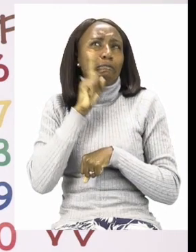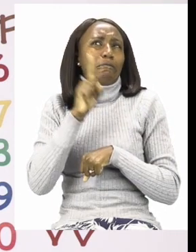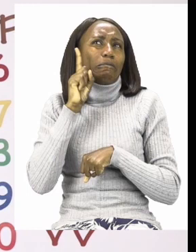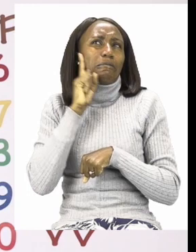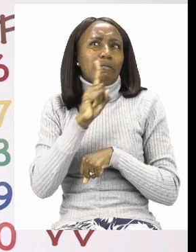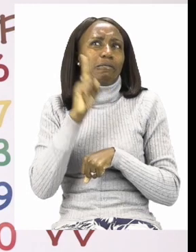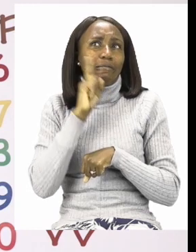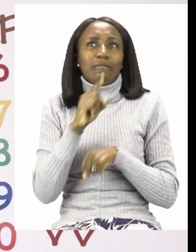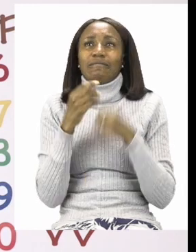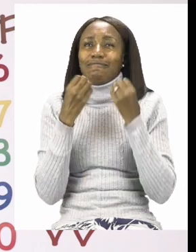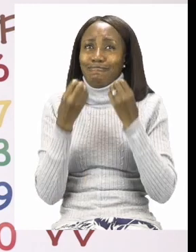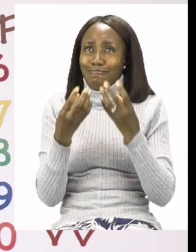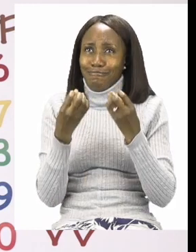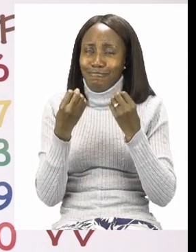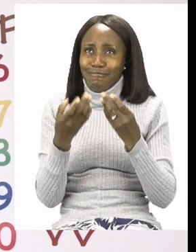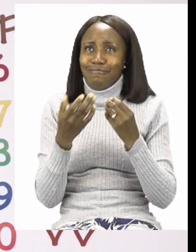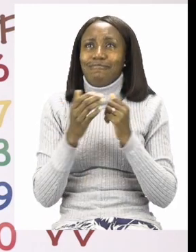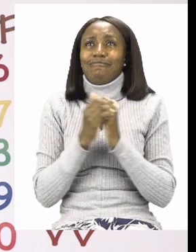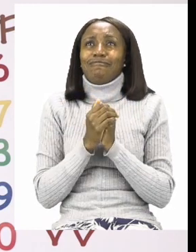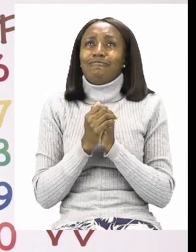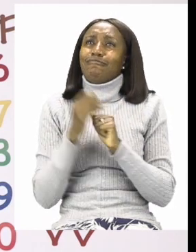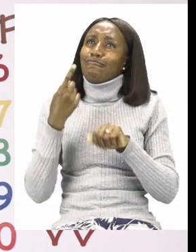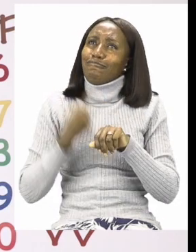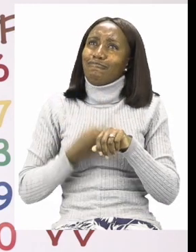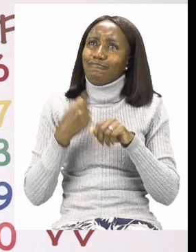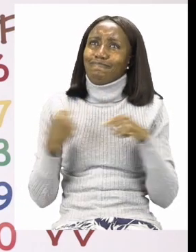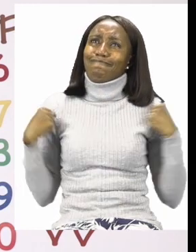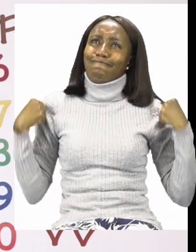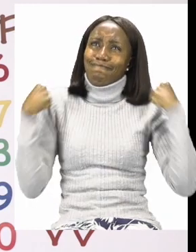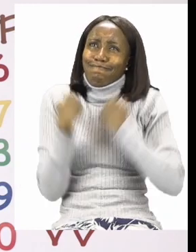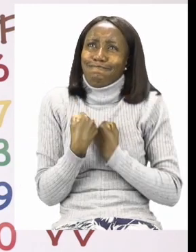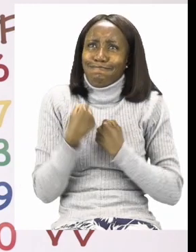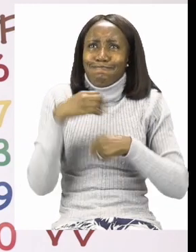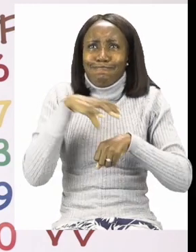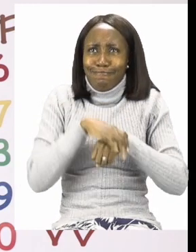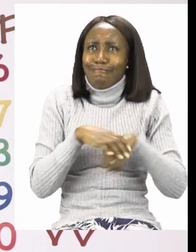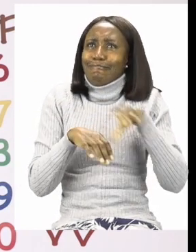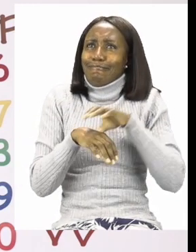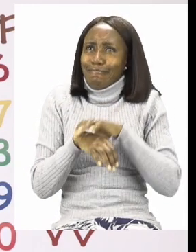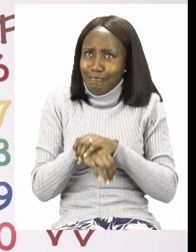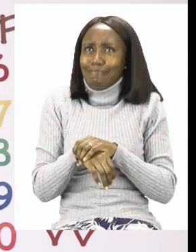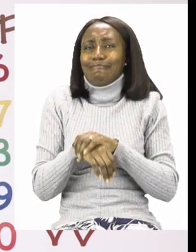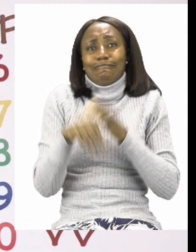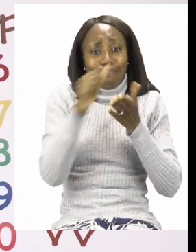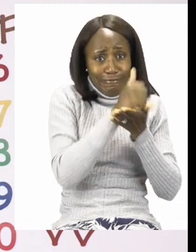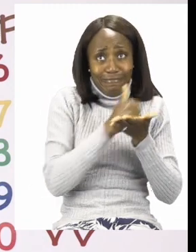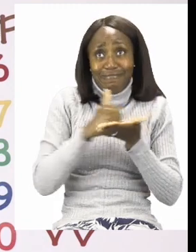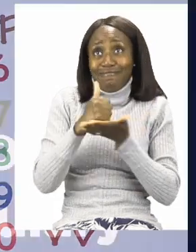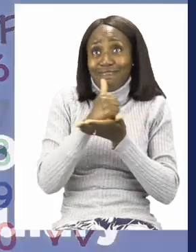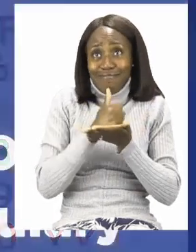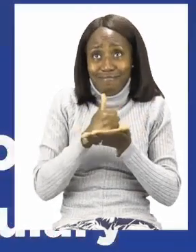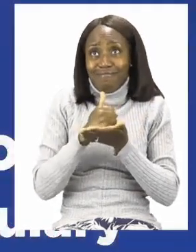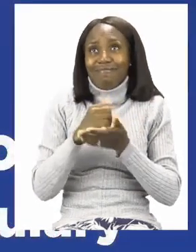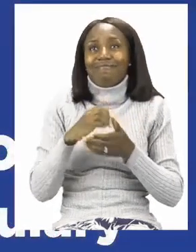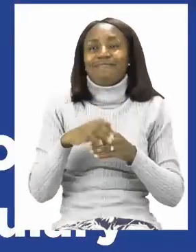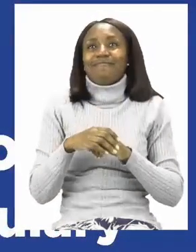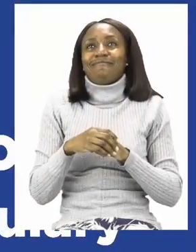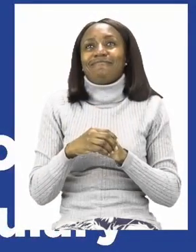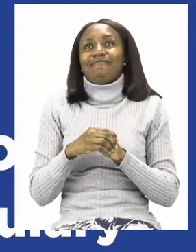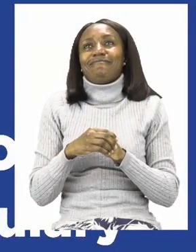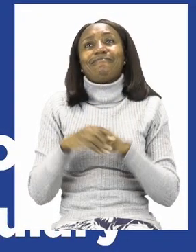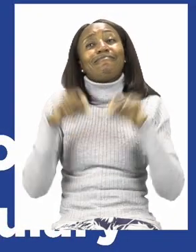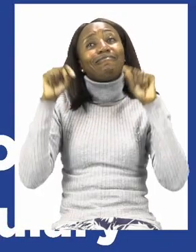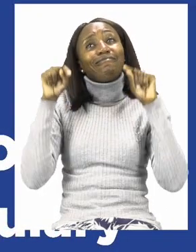careful. We have to make sure we dress up, we have to make sure we clean up. For